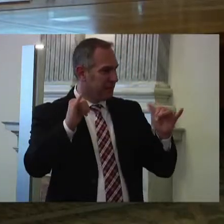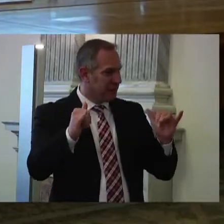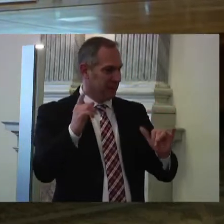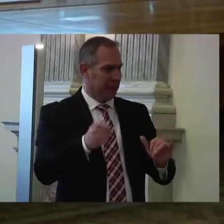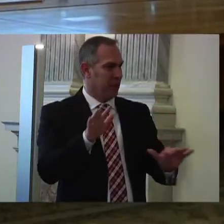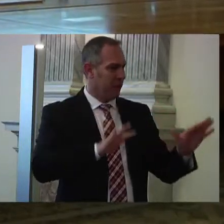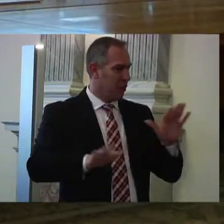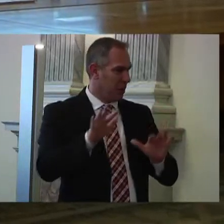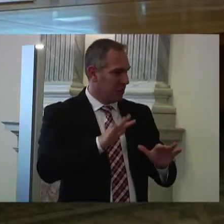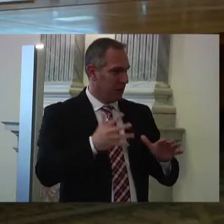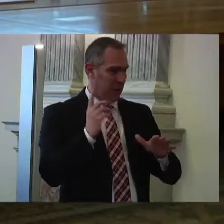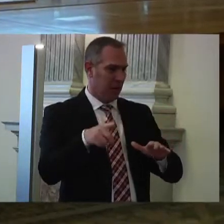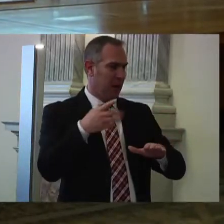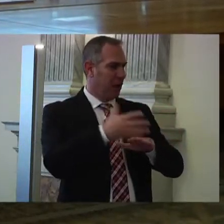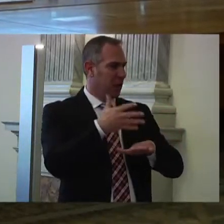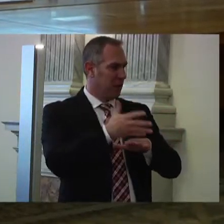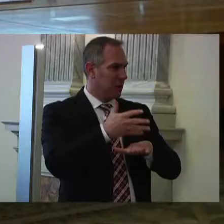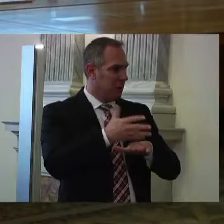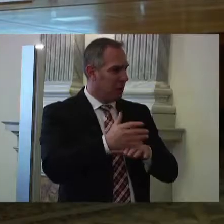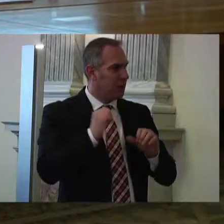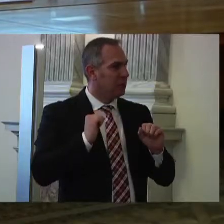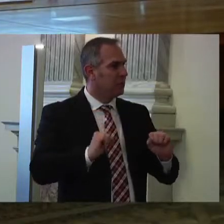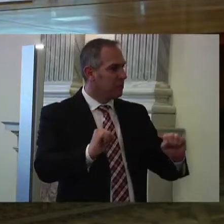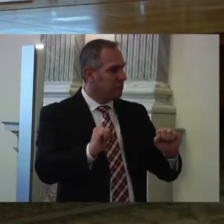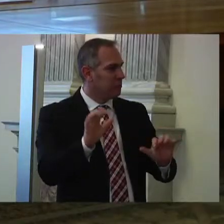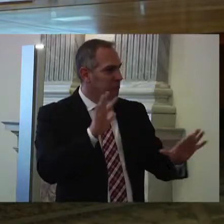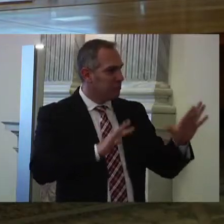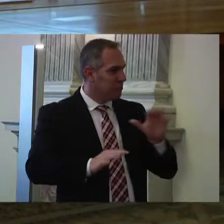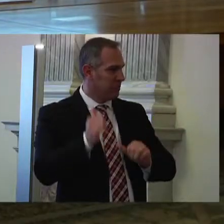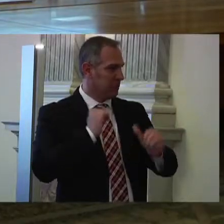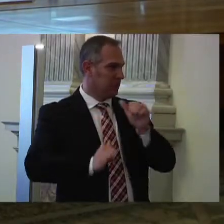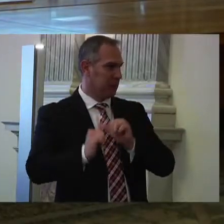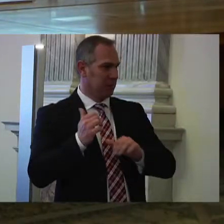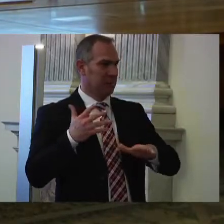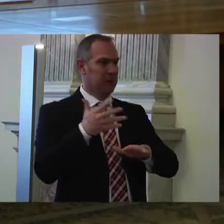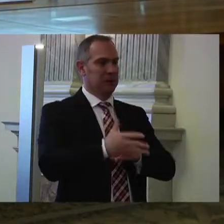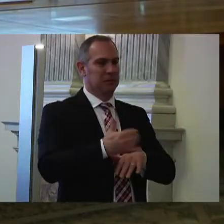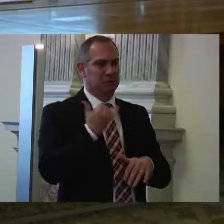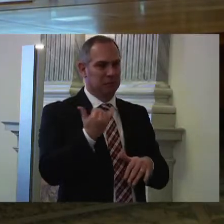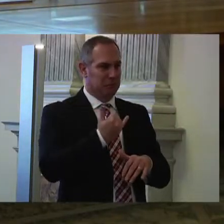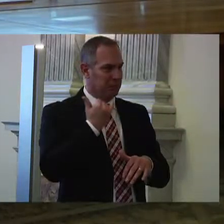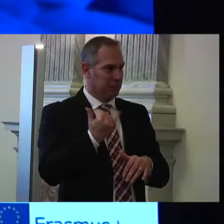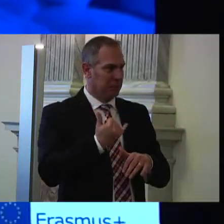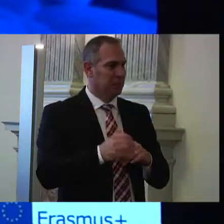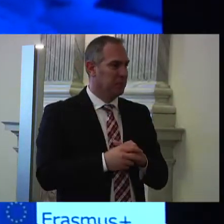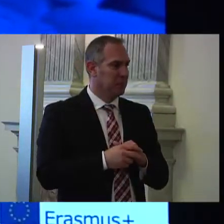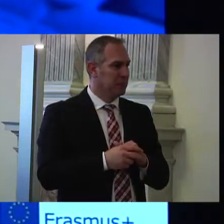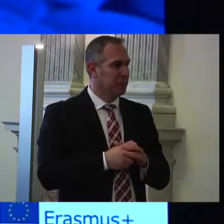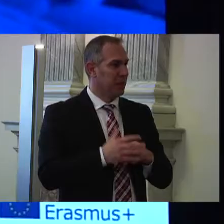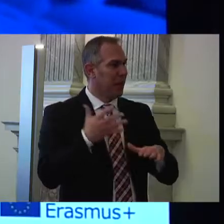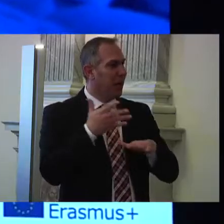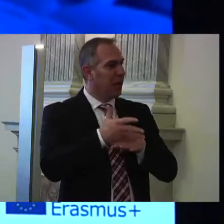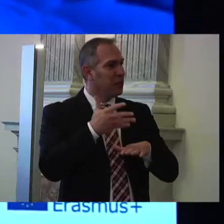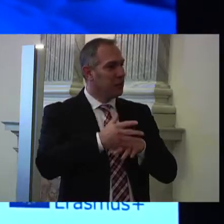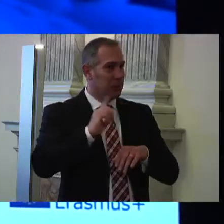will find it difficult, if not impossible, to organise their trip. But how to provide information on accessibility in the website?